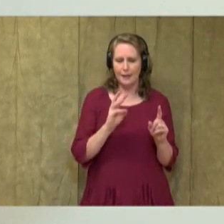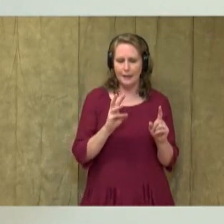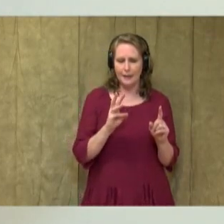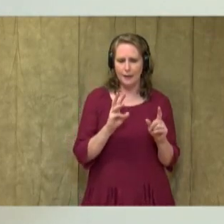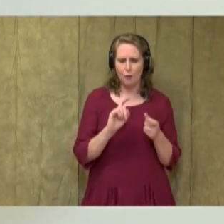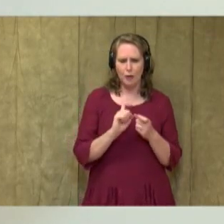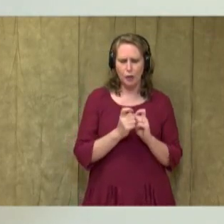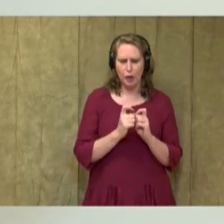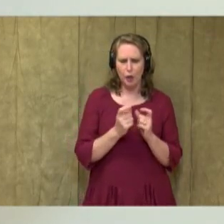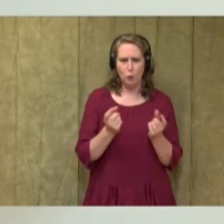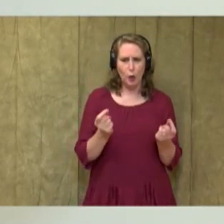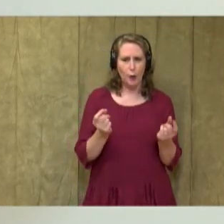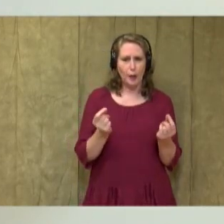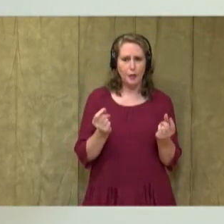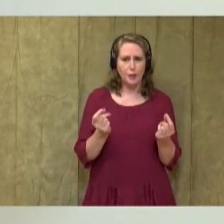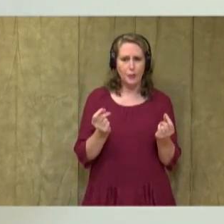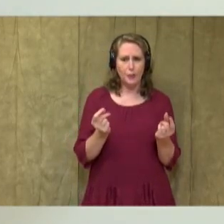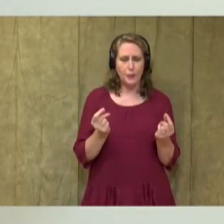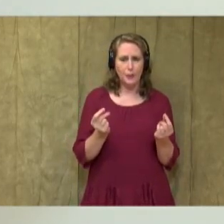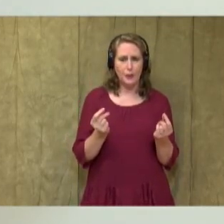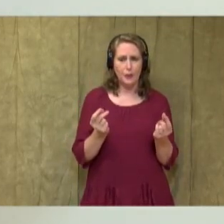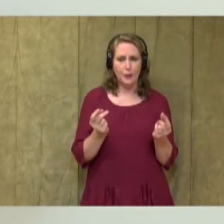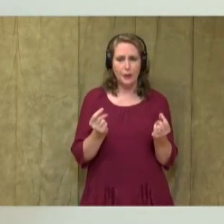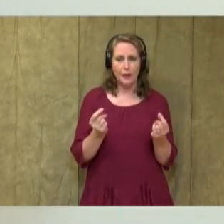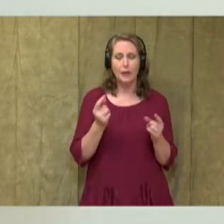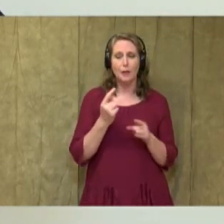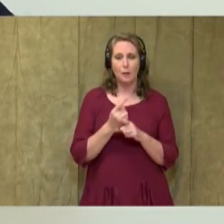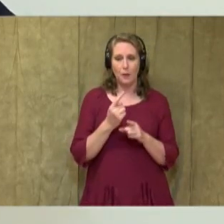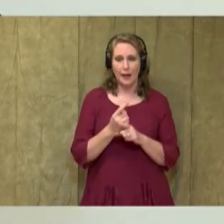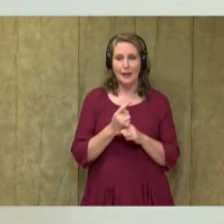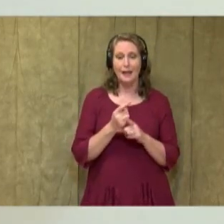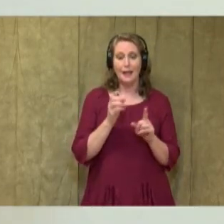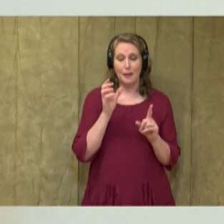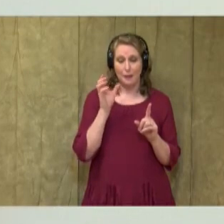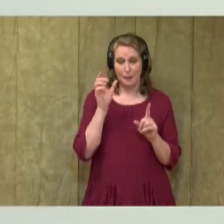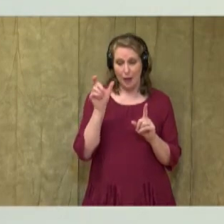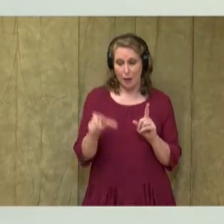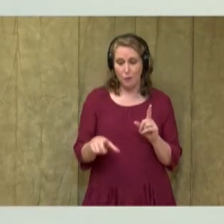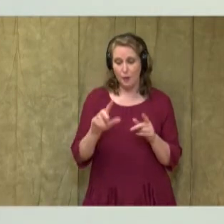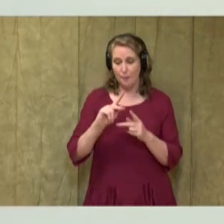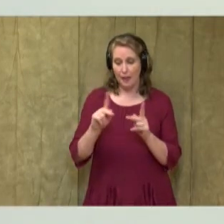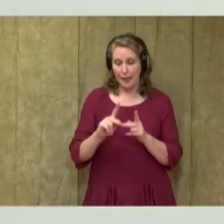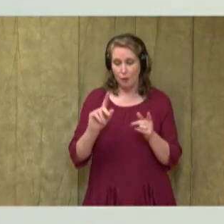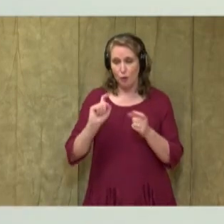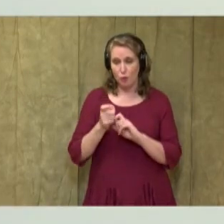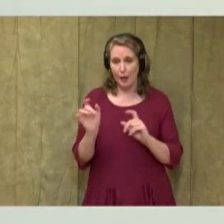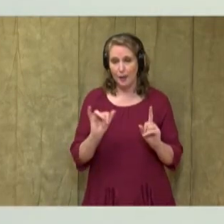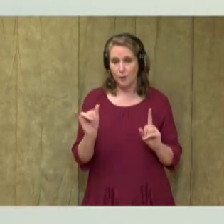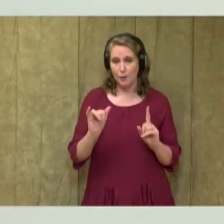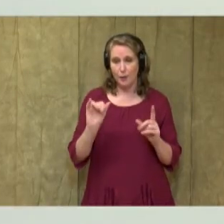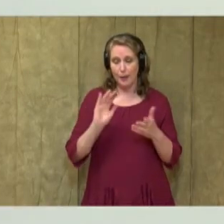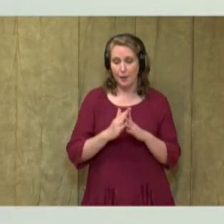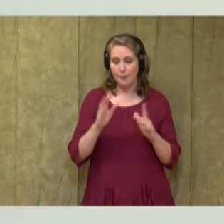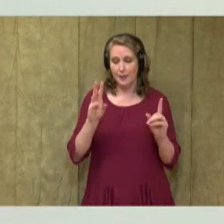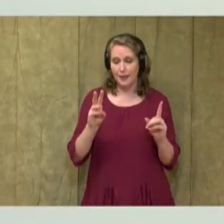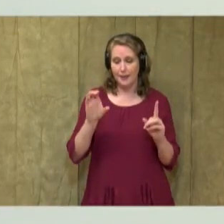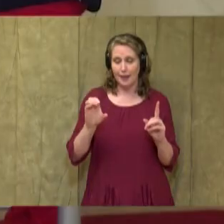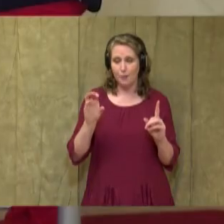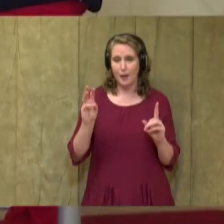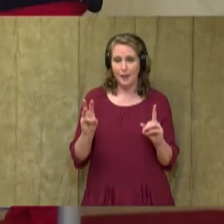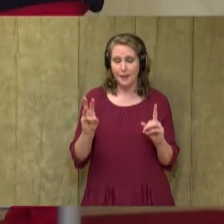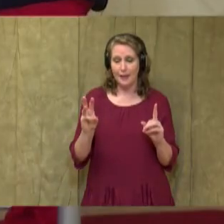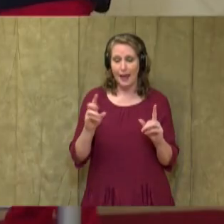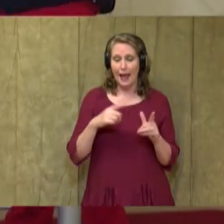this, what would I have to do? That's right, the hundreds place is going to change too. So it's going to be 606 and